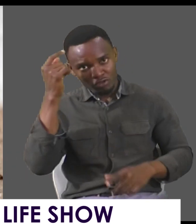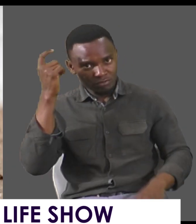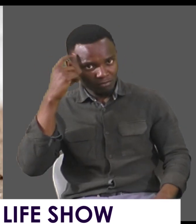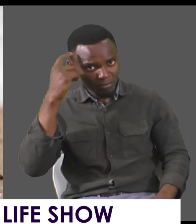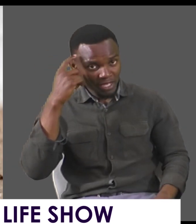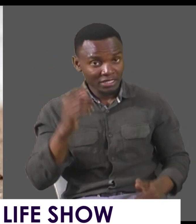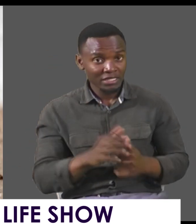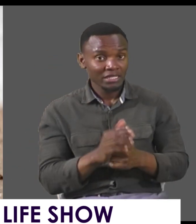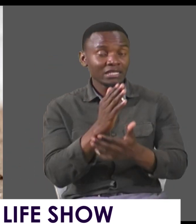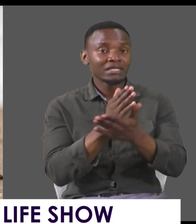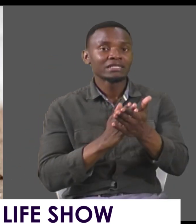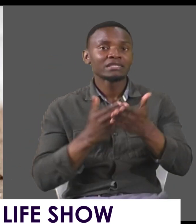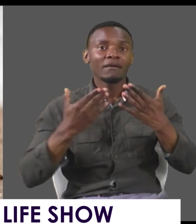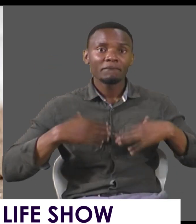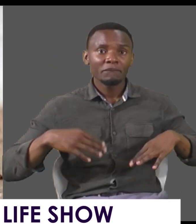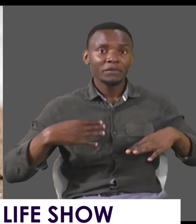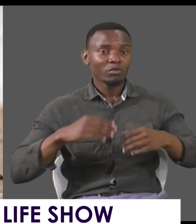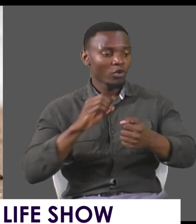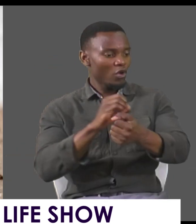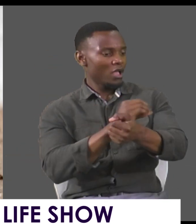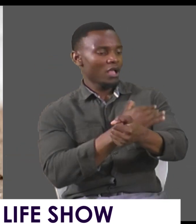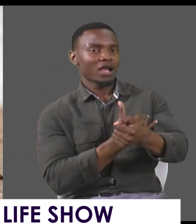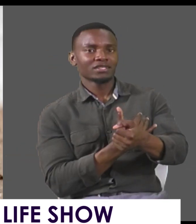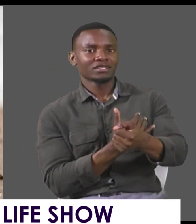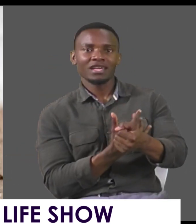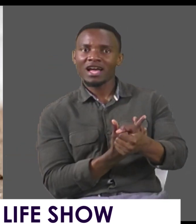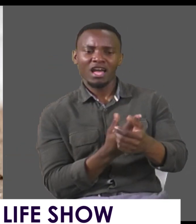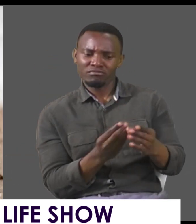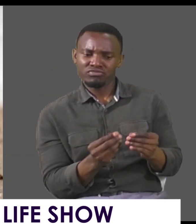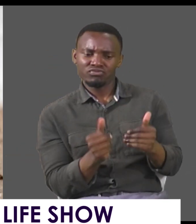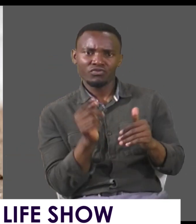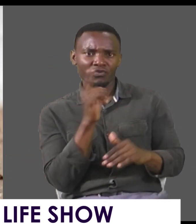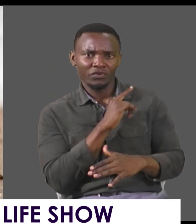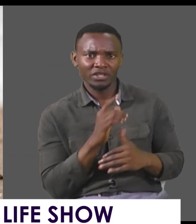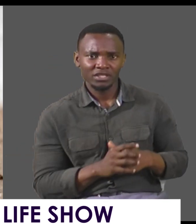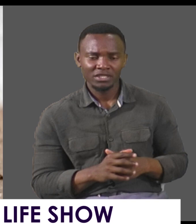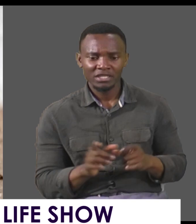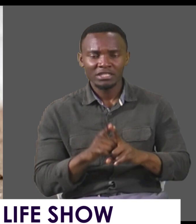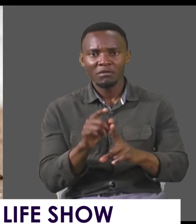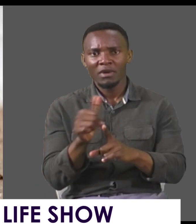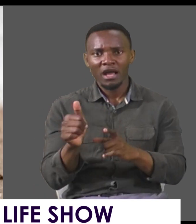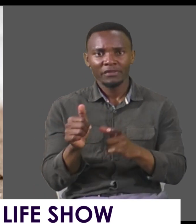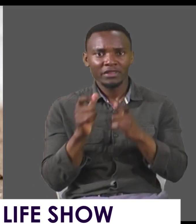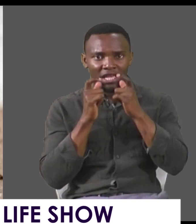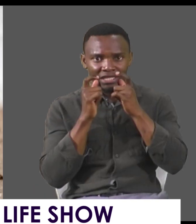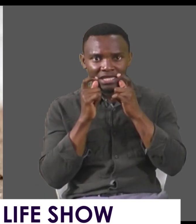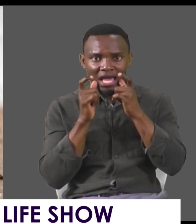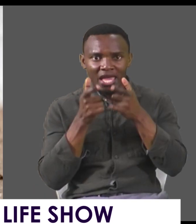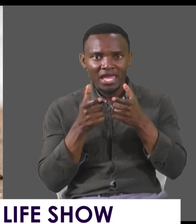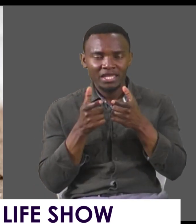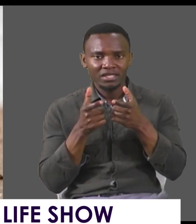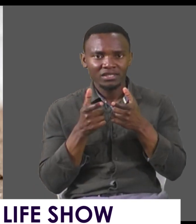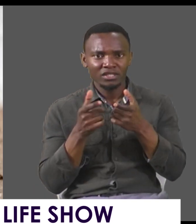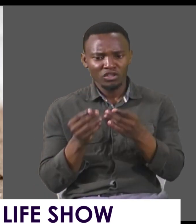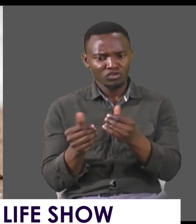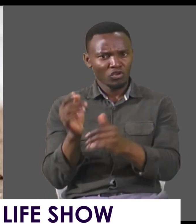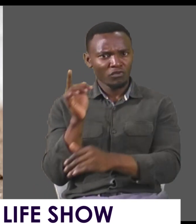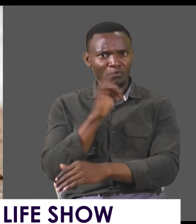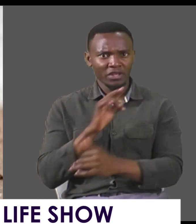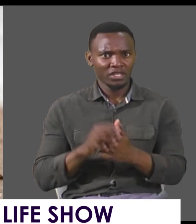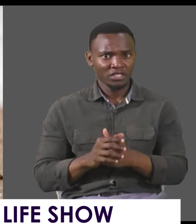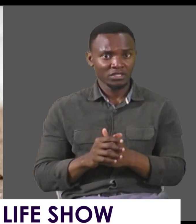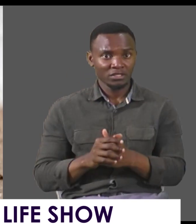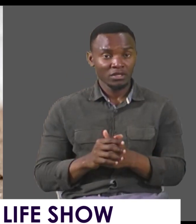and HIV/AIDS, believe you me. There are people who live long through